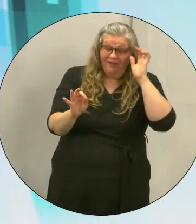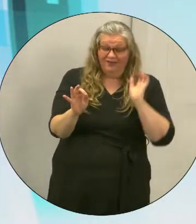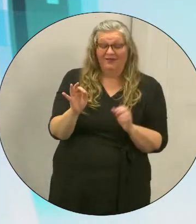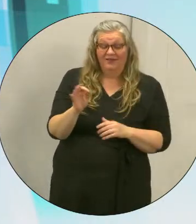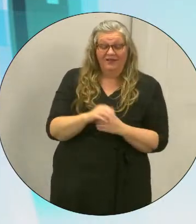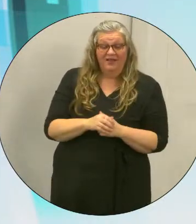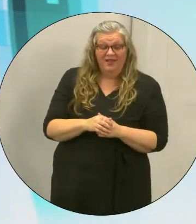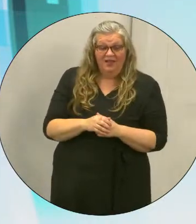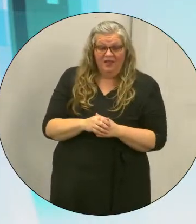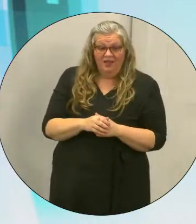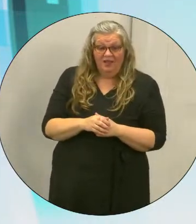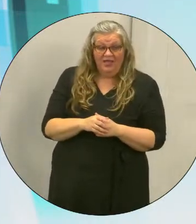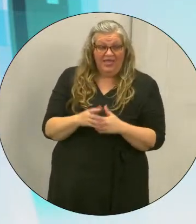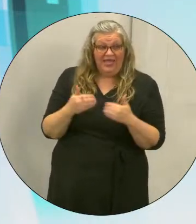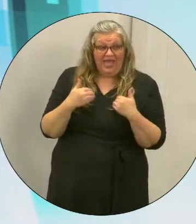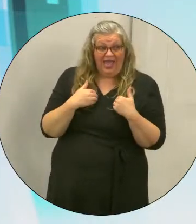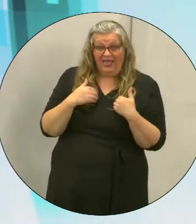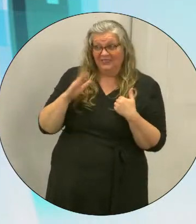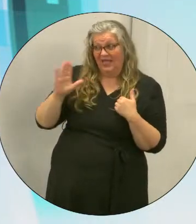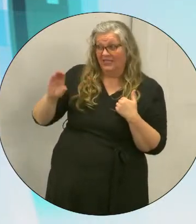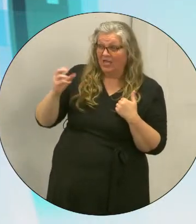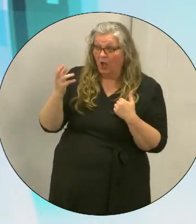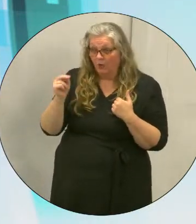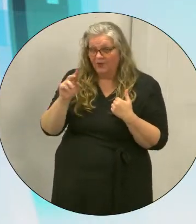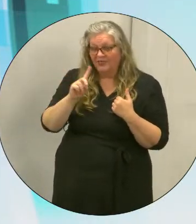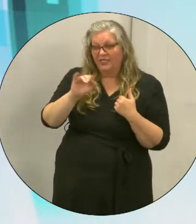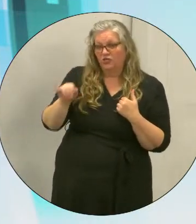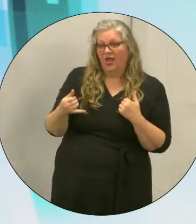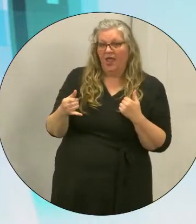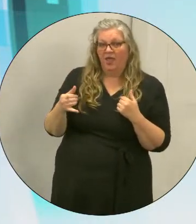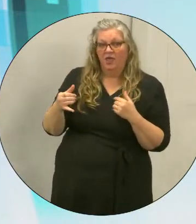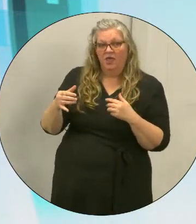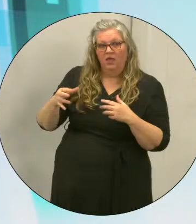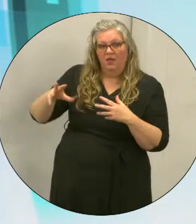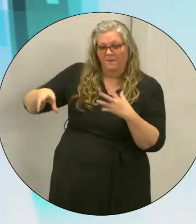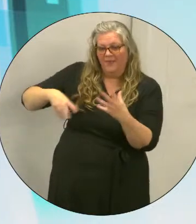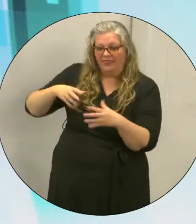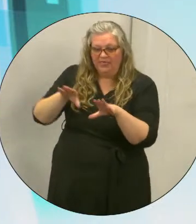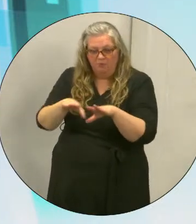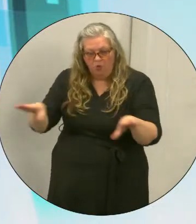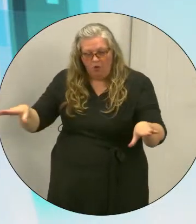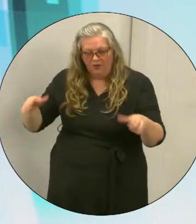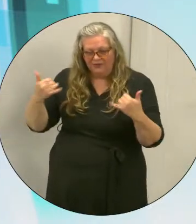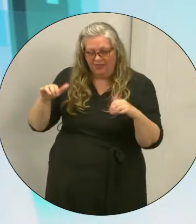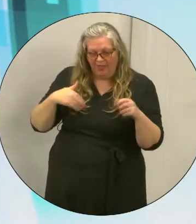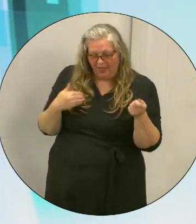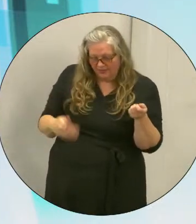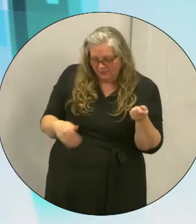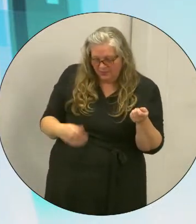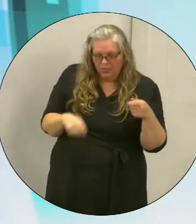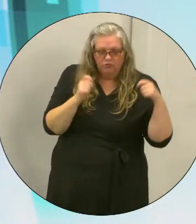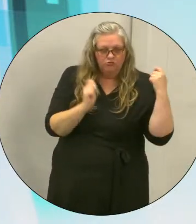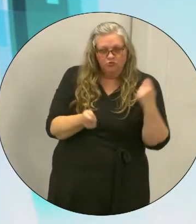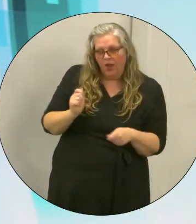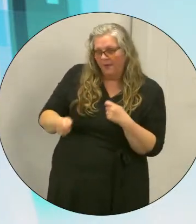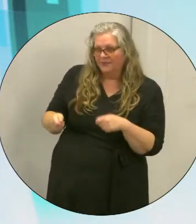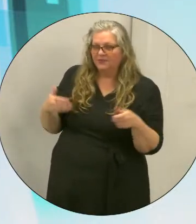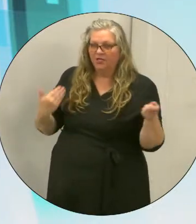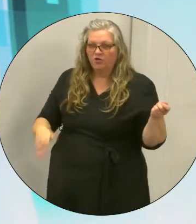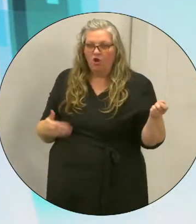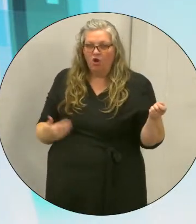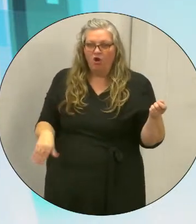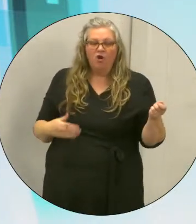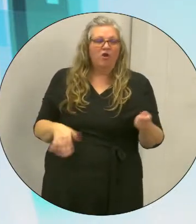he has his own DJ mixing board. He still plays that ukulele. He has a drum set. He has a guitar. And